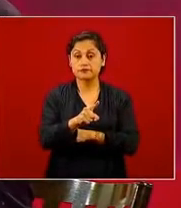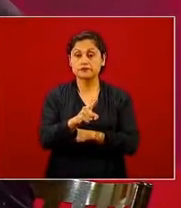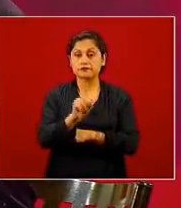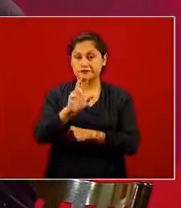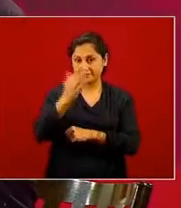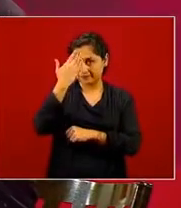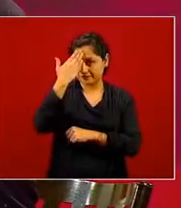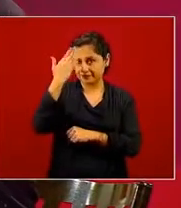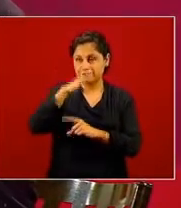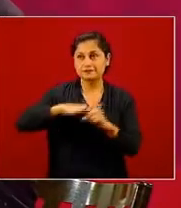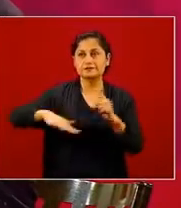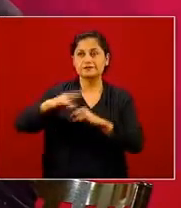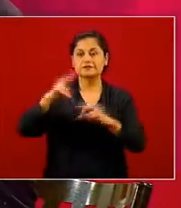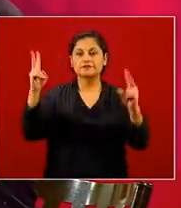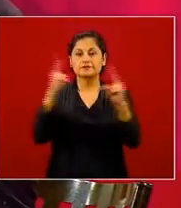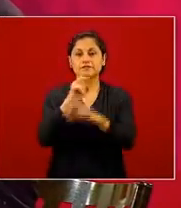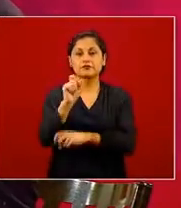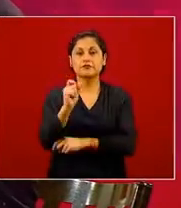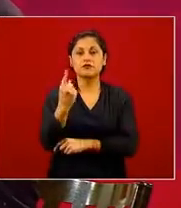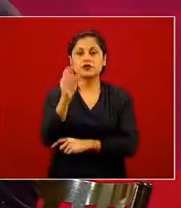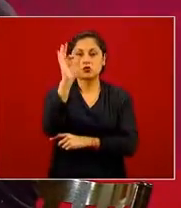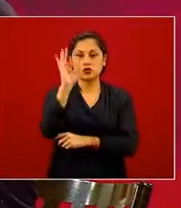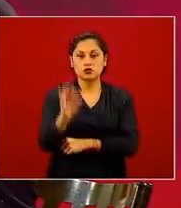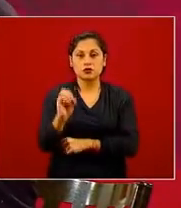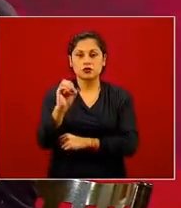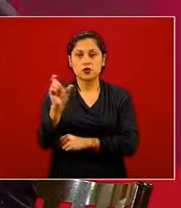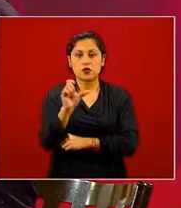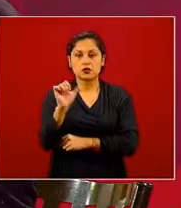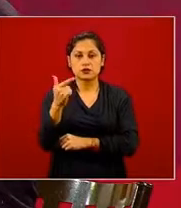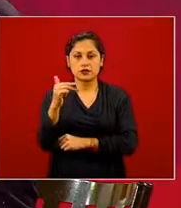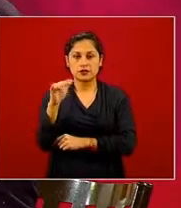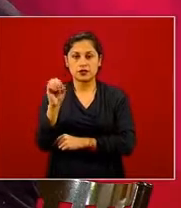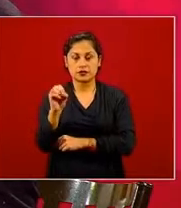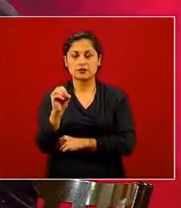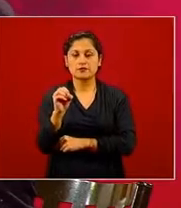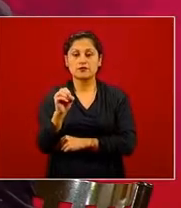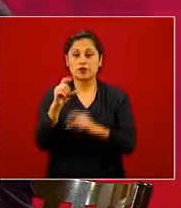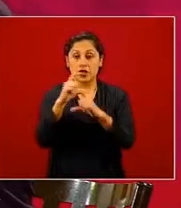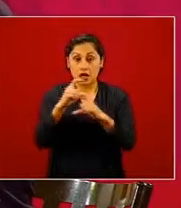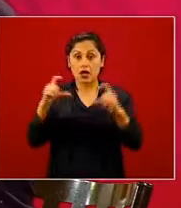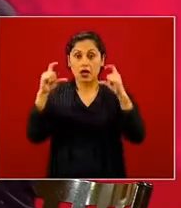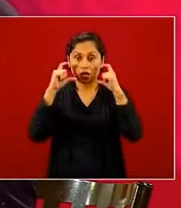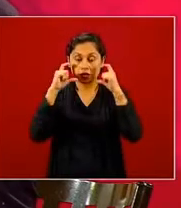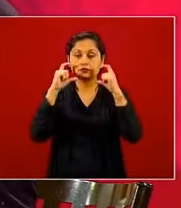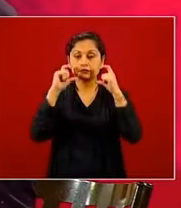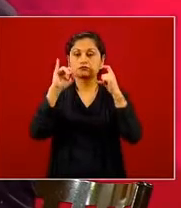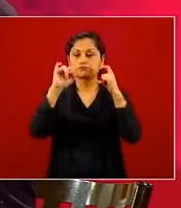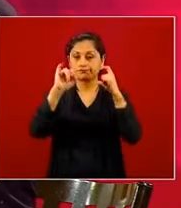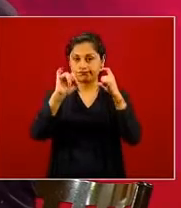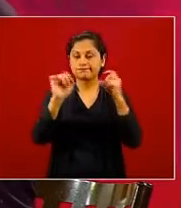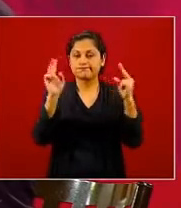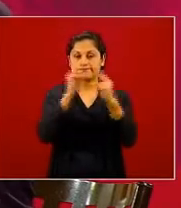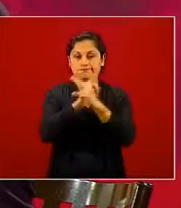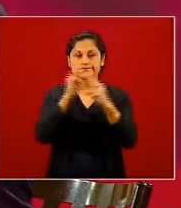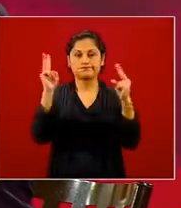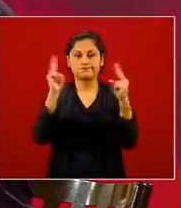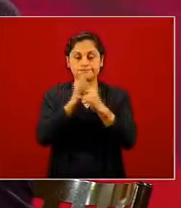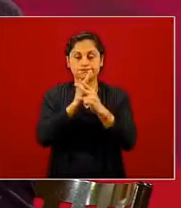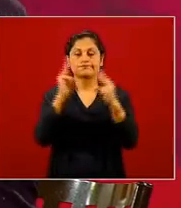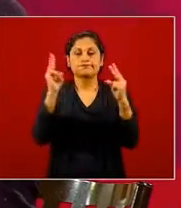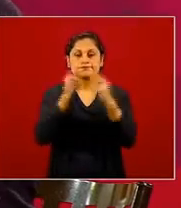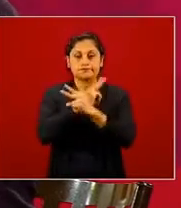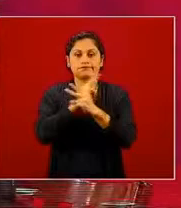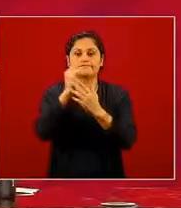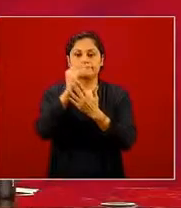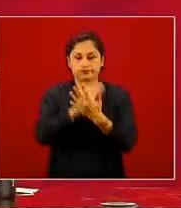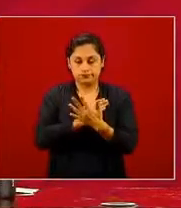a characteristic which keeps a little bit the flow, the air from flowing, and that makes it a